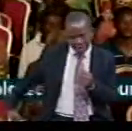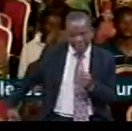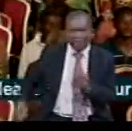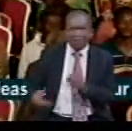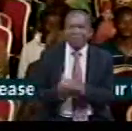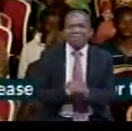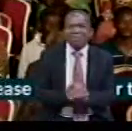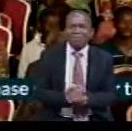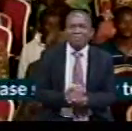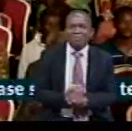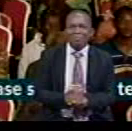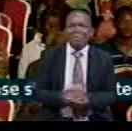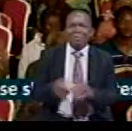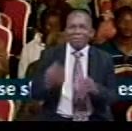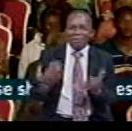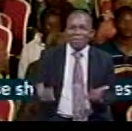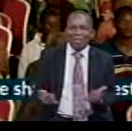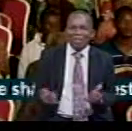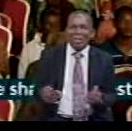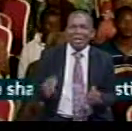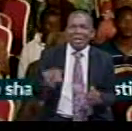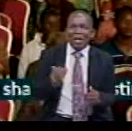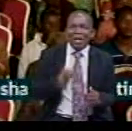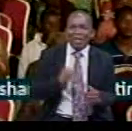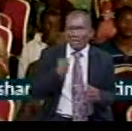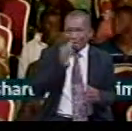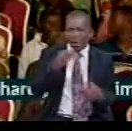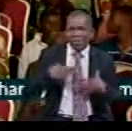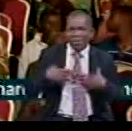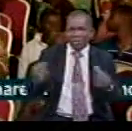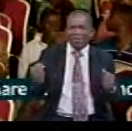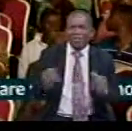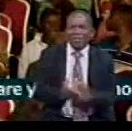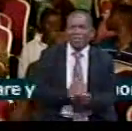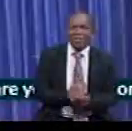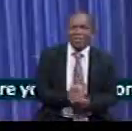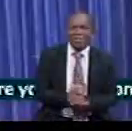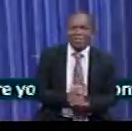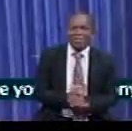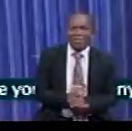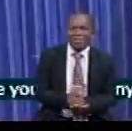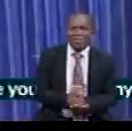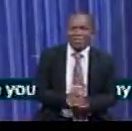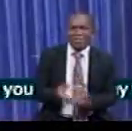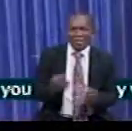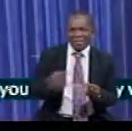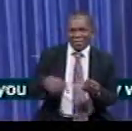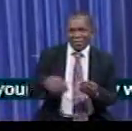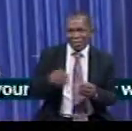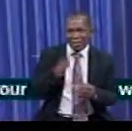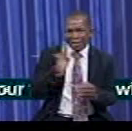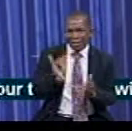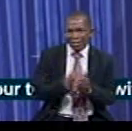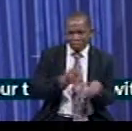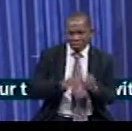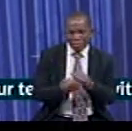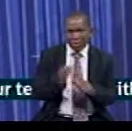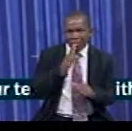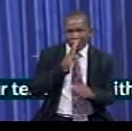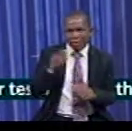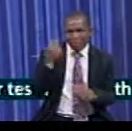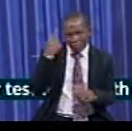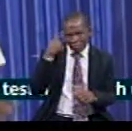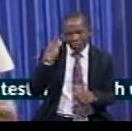While it testifies, okay. Another clutch has been lifted up there. It may be about 15 years now. And they told me that